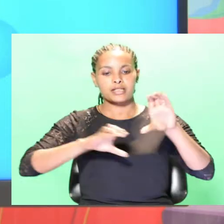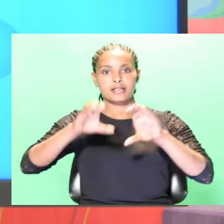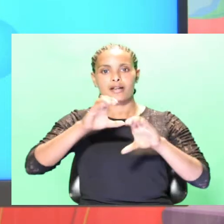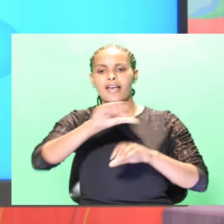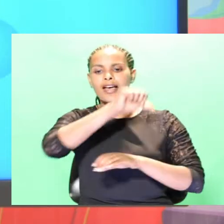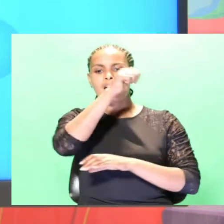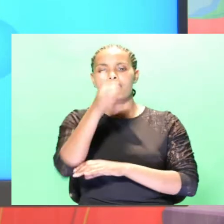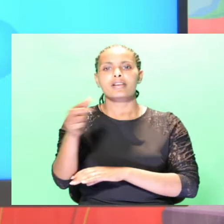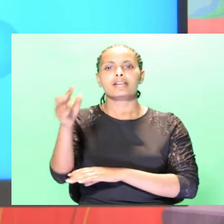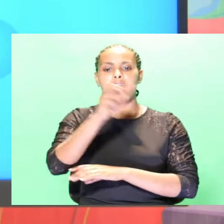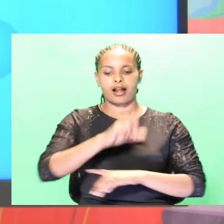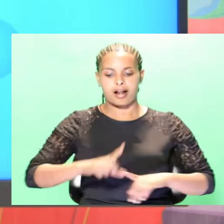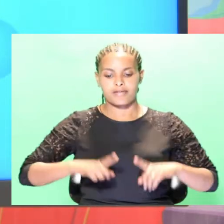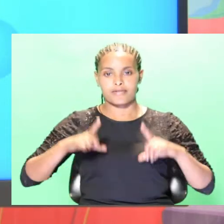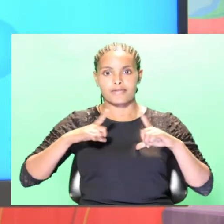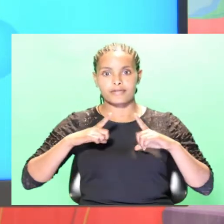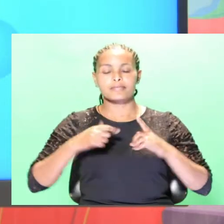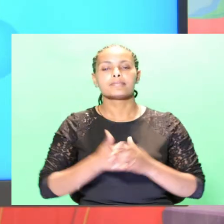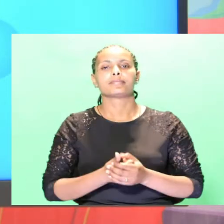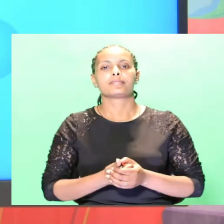Chemistry in everyday life.